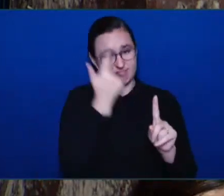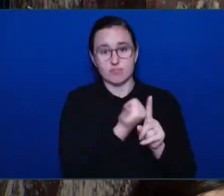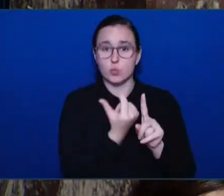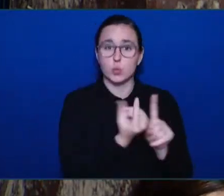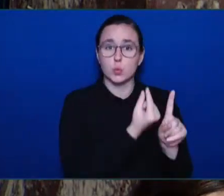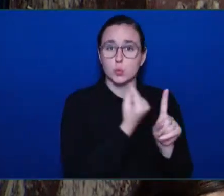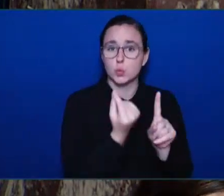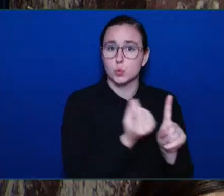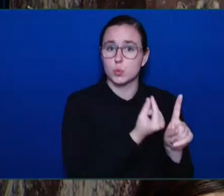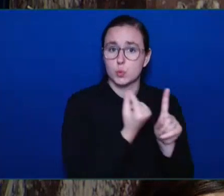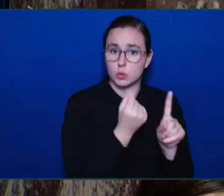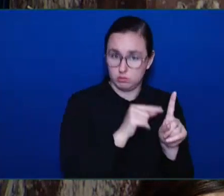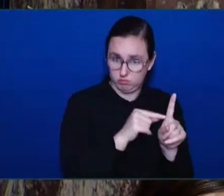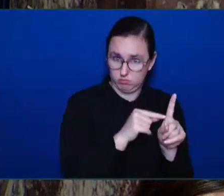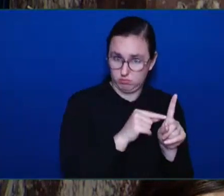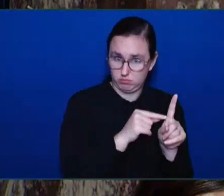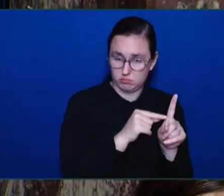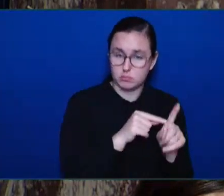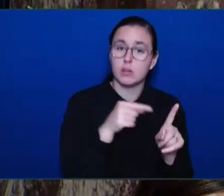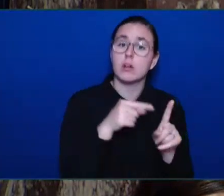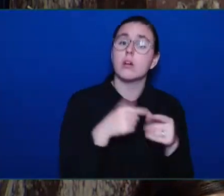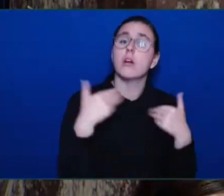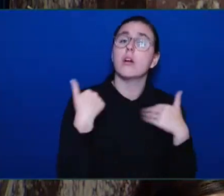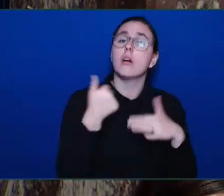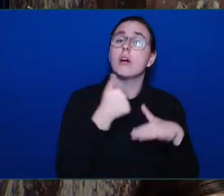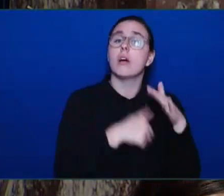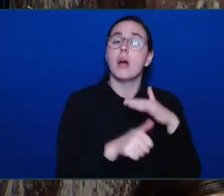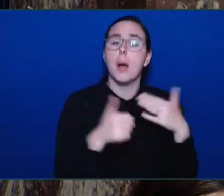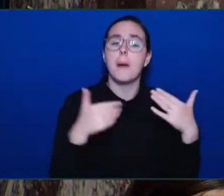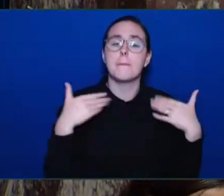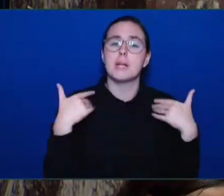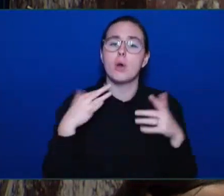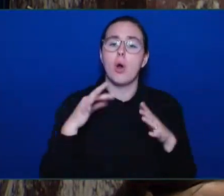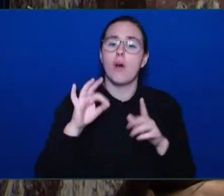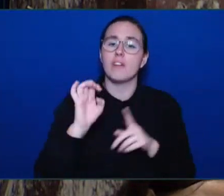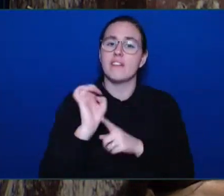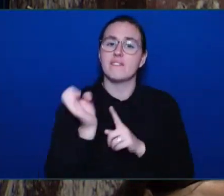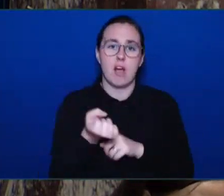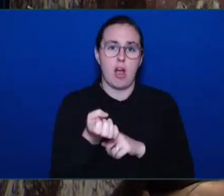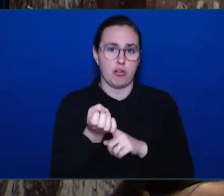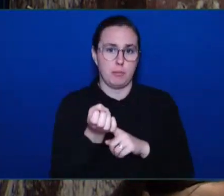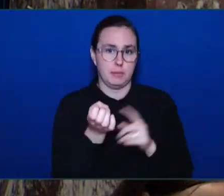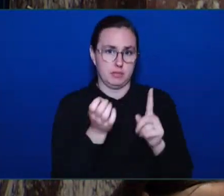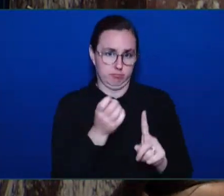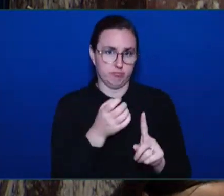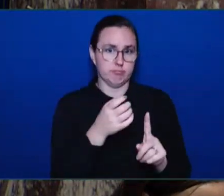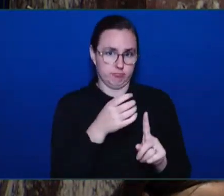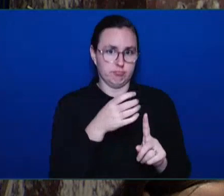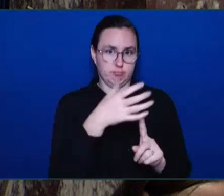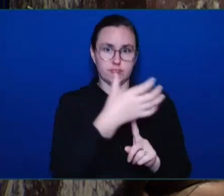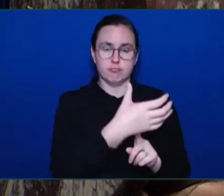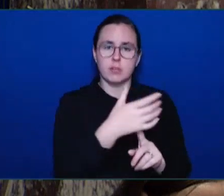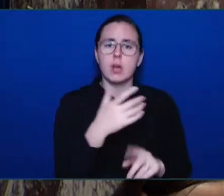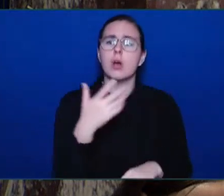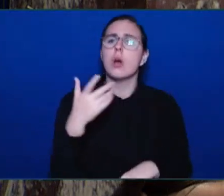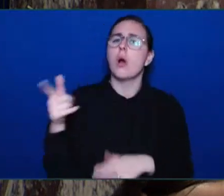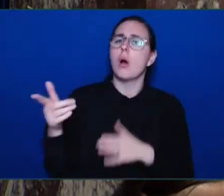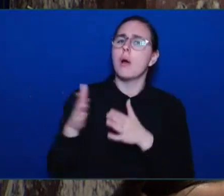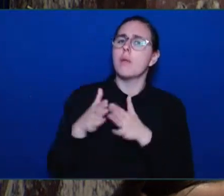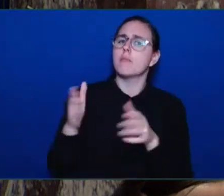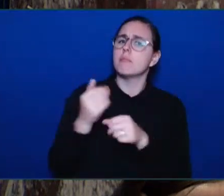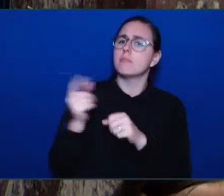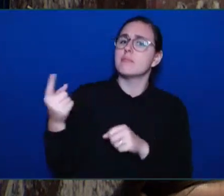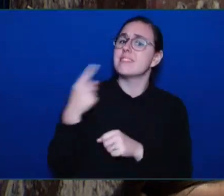Environment. The Minister of Public Safety responded that incidents with weapons should go to the Independent